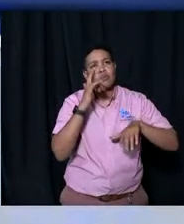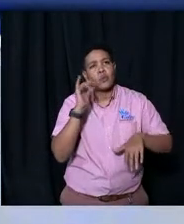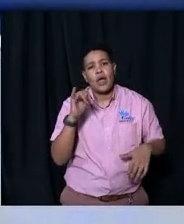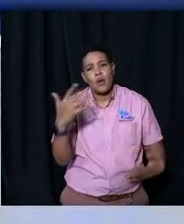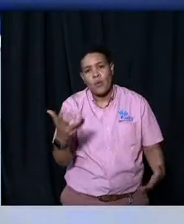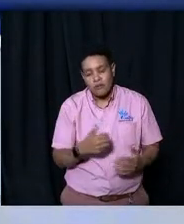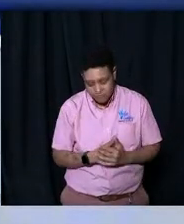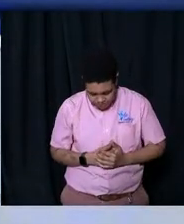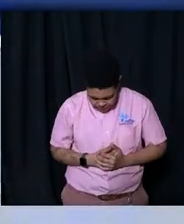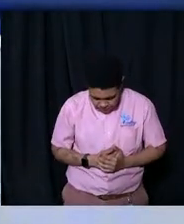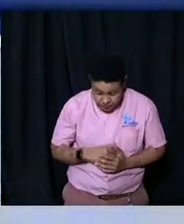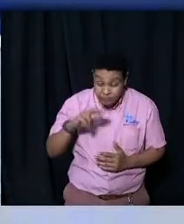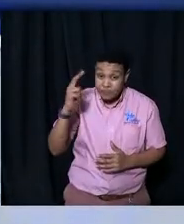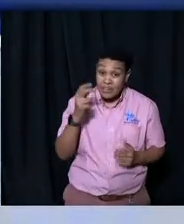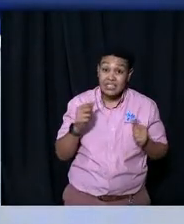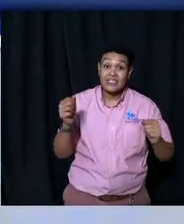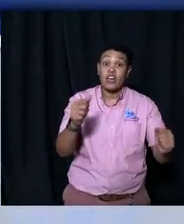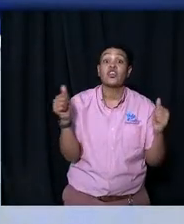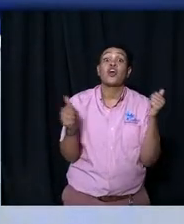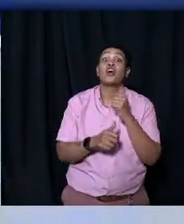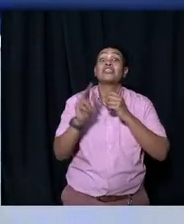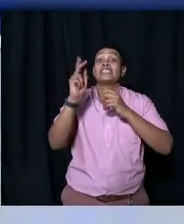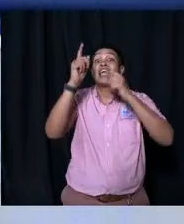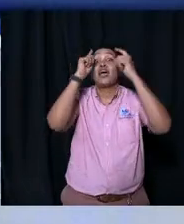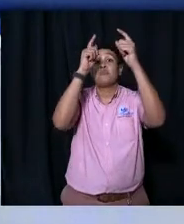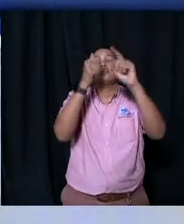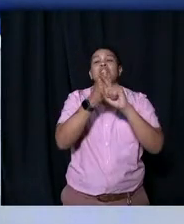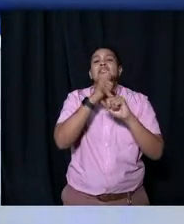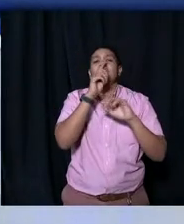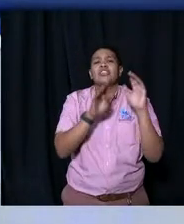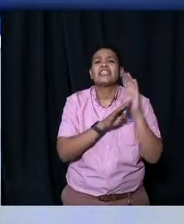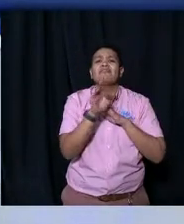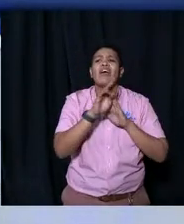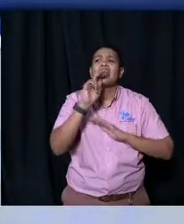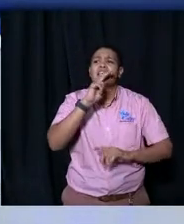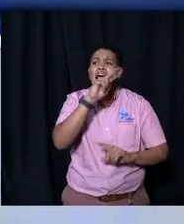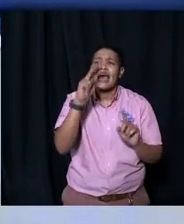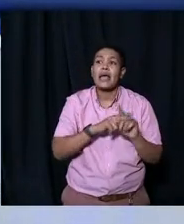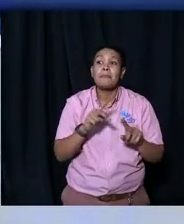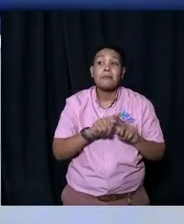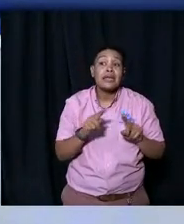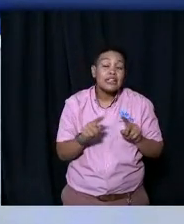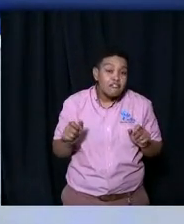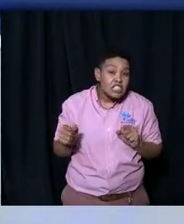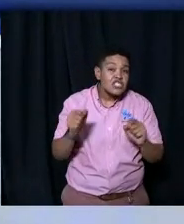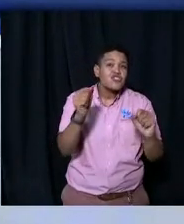A second strategy under the second objective is to develop and implement strategies,